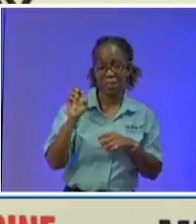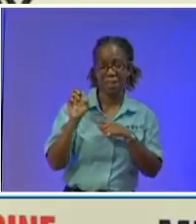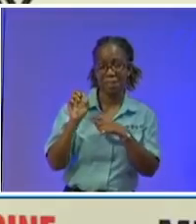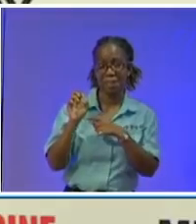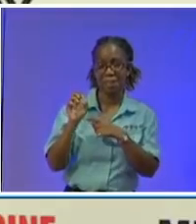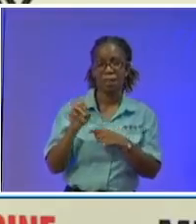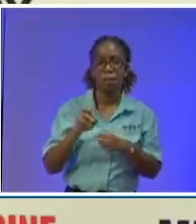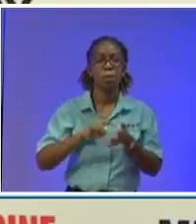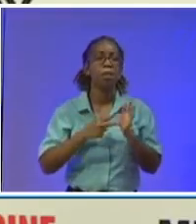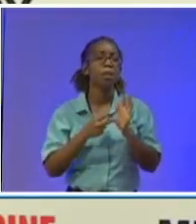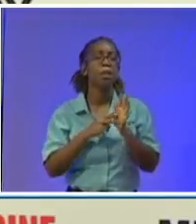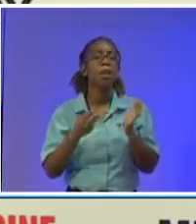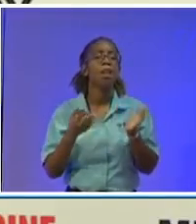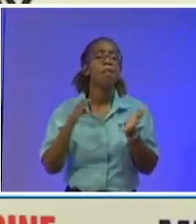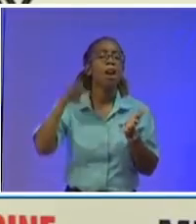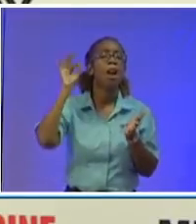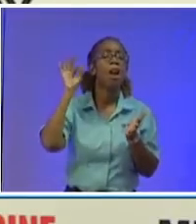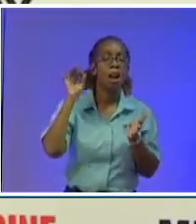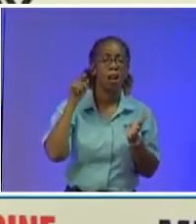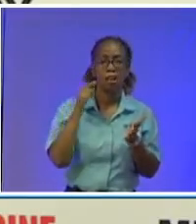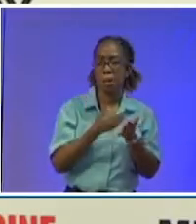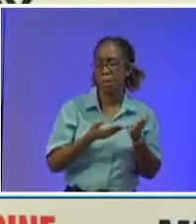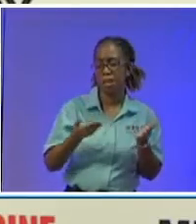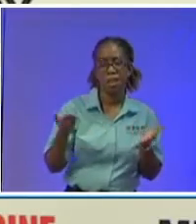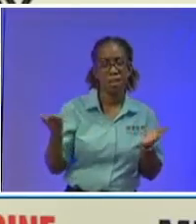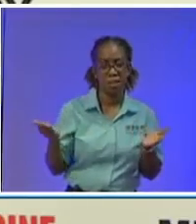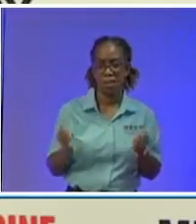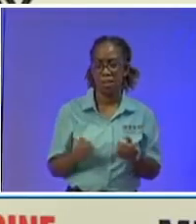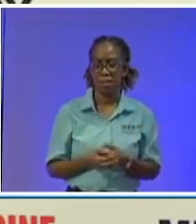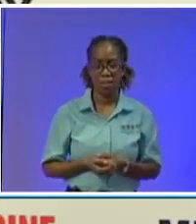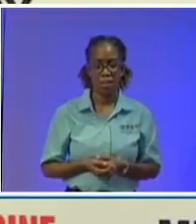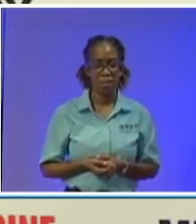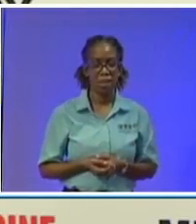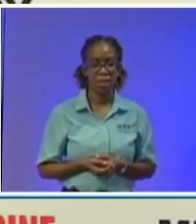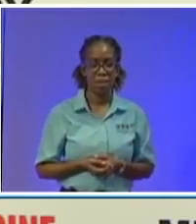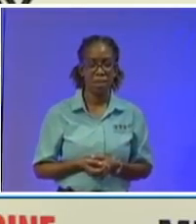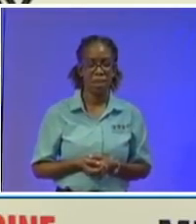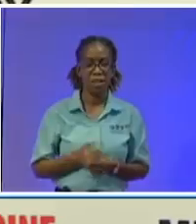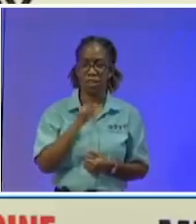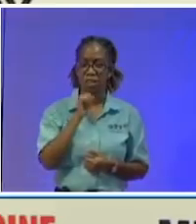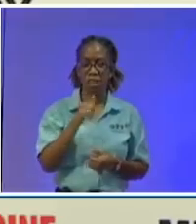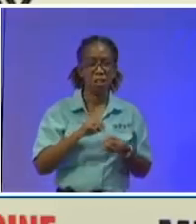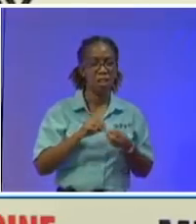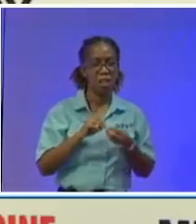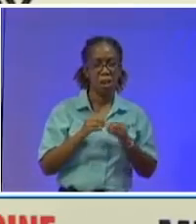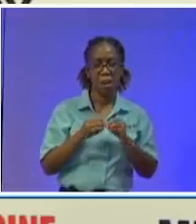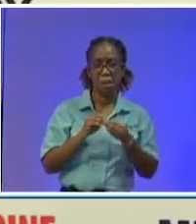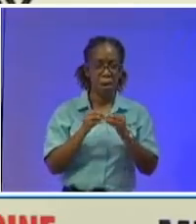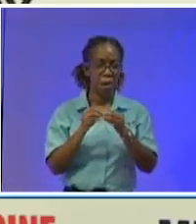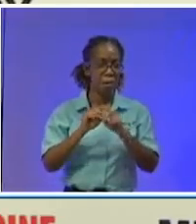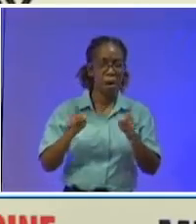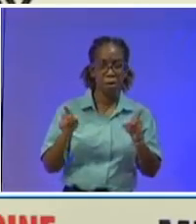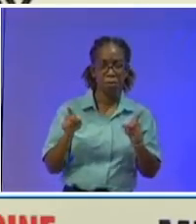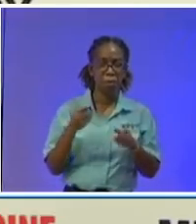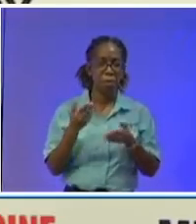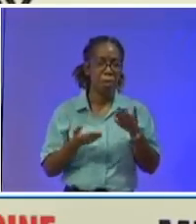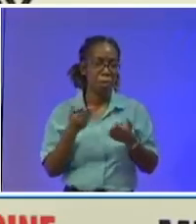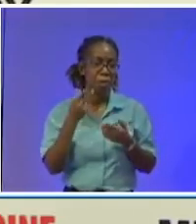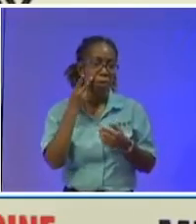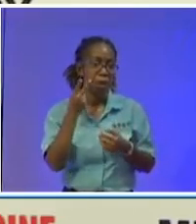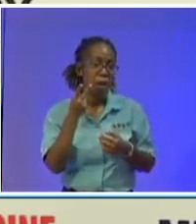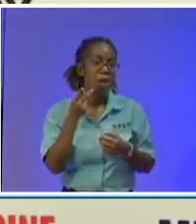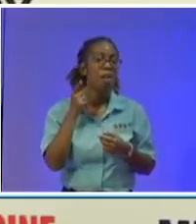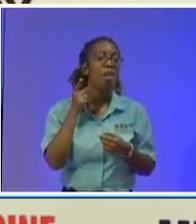detected. Sometimes it's a qualitative test rather than a quantitative test, so they use the word reactive in that particular type. So if you're seeing reactive,